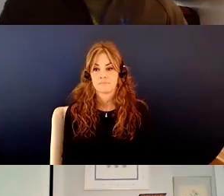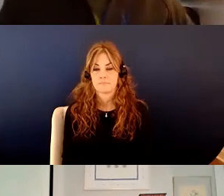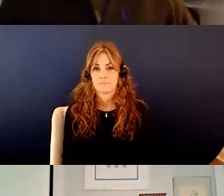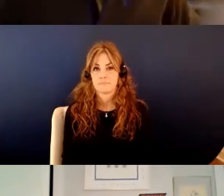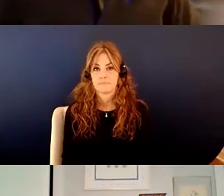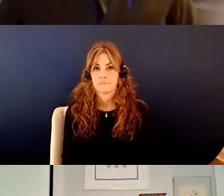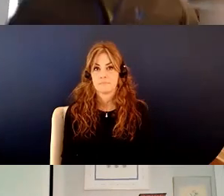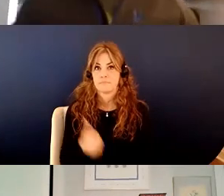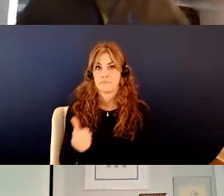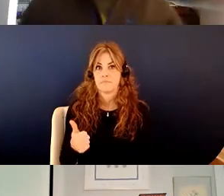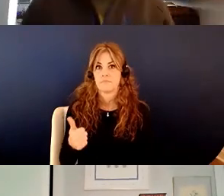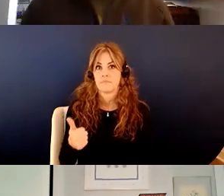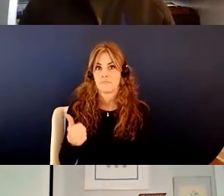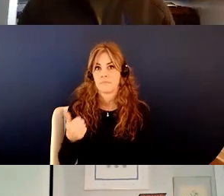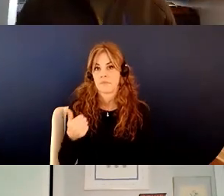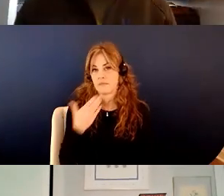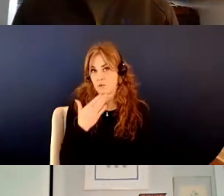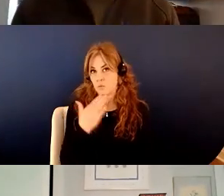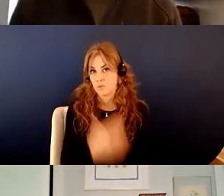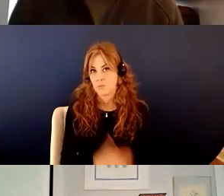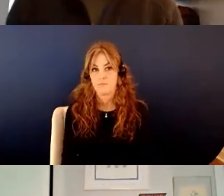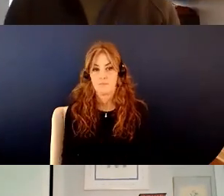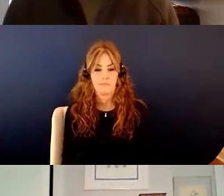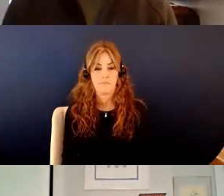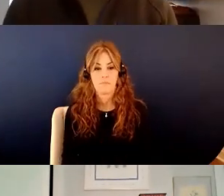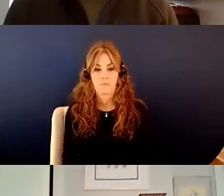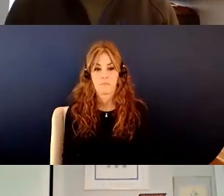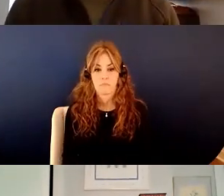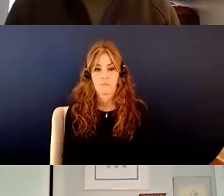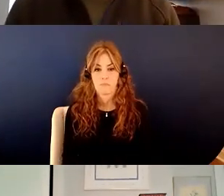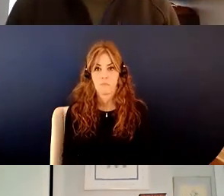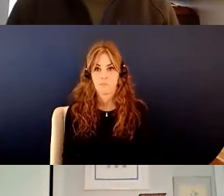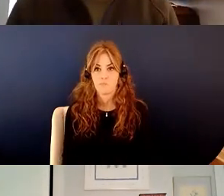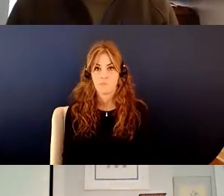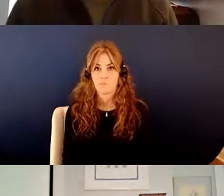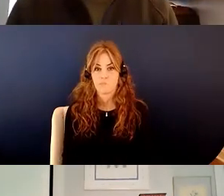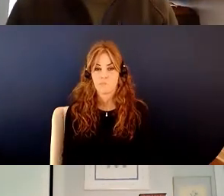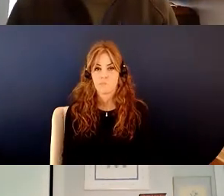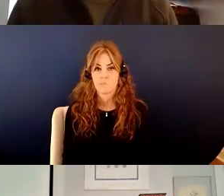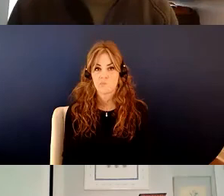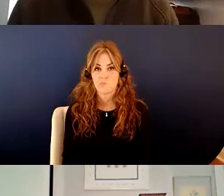Great, great. Thank you. That was probably our